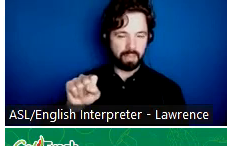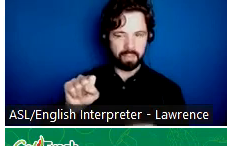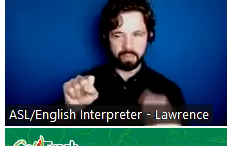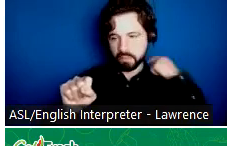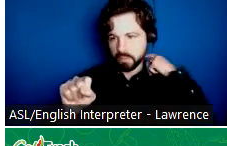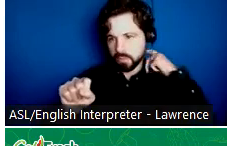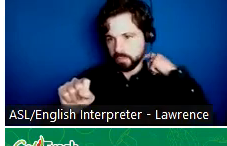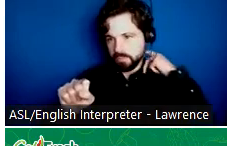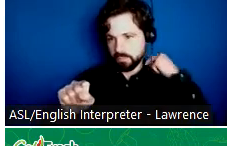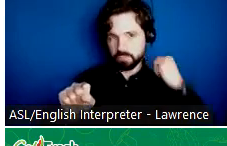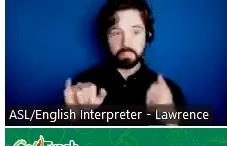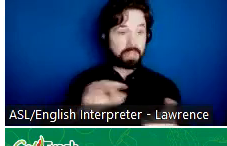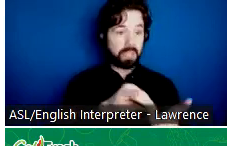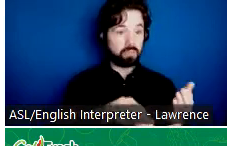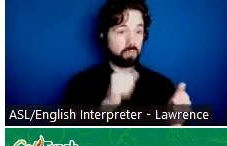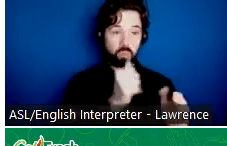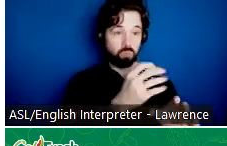CalFresh, CalWorks, or Medi-Cal.